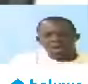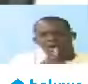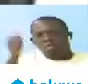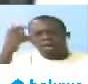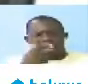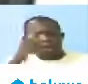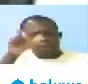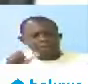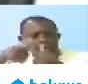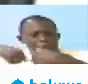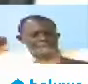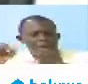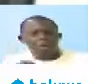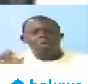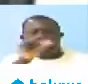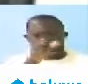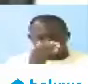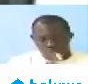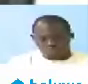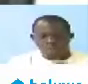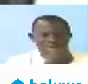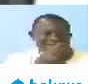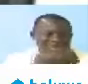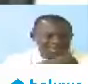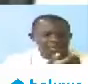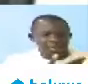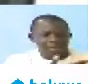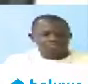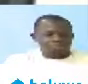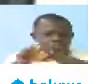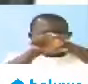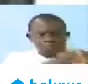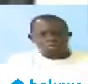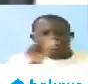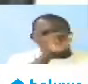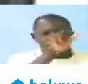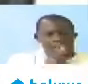in fact some were also arrested and taken to the other camp, Wadu Arabia.